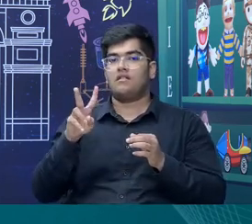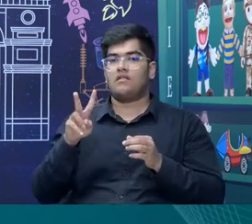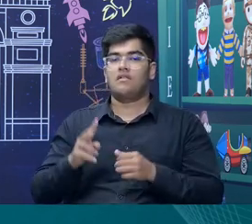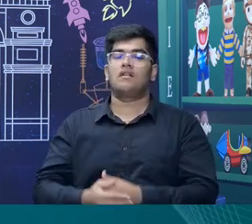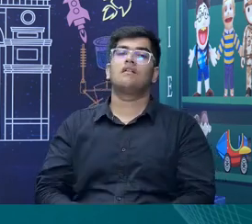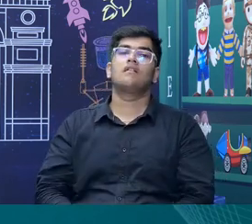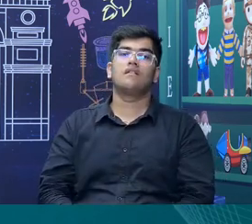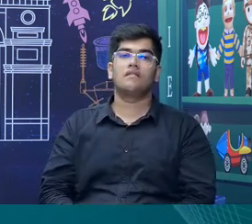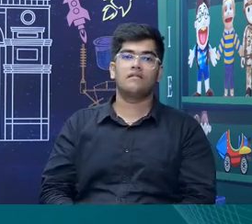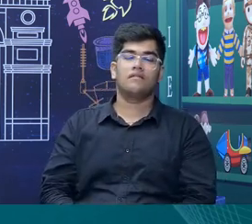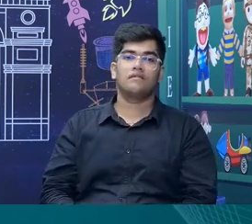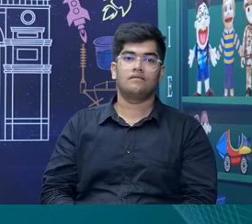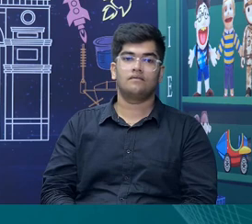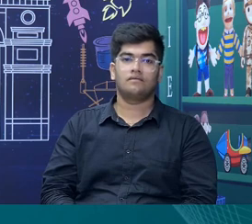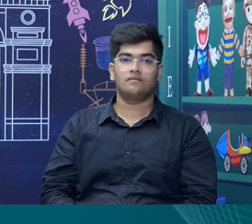for